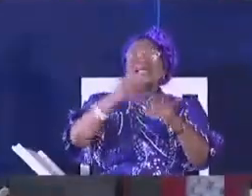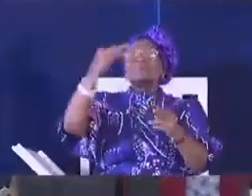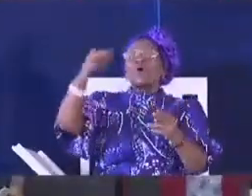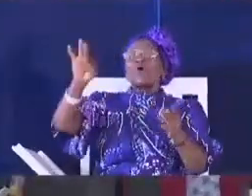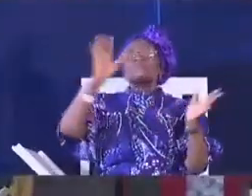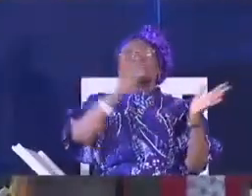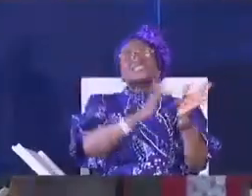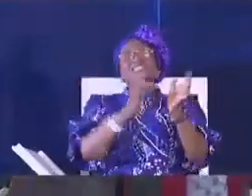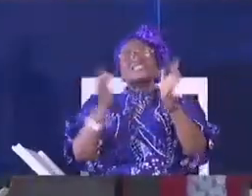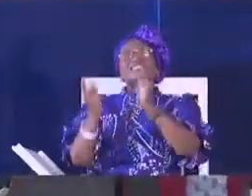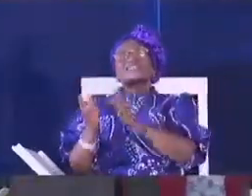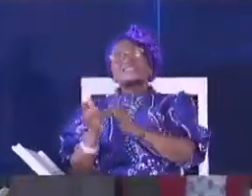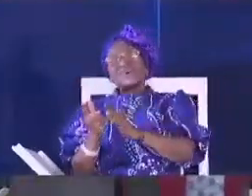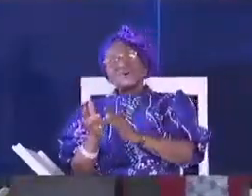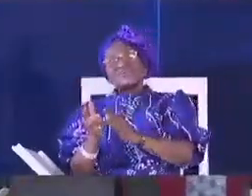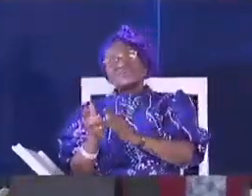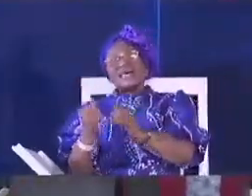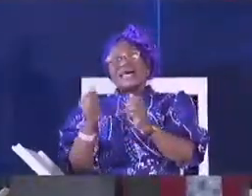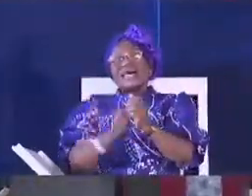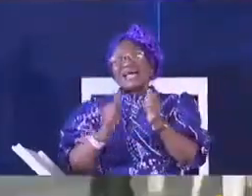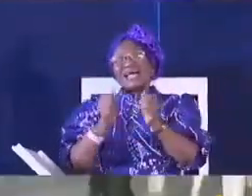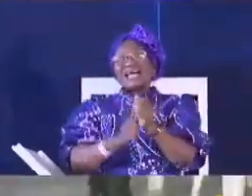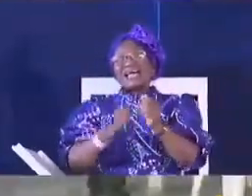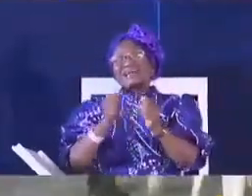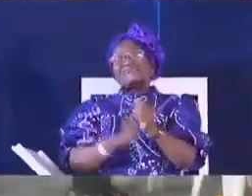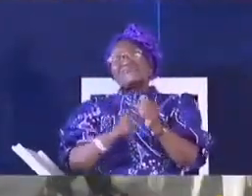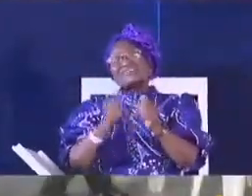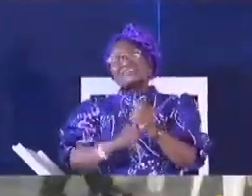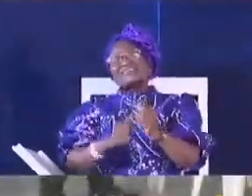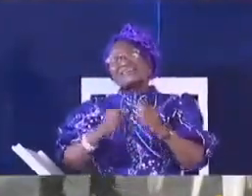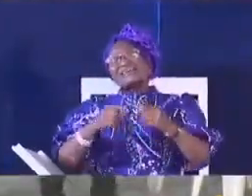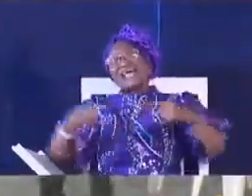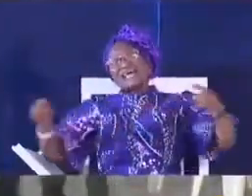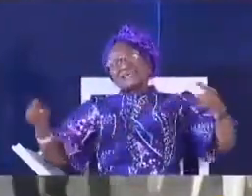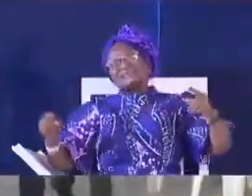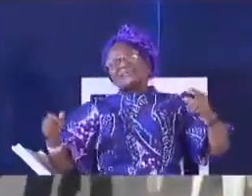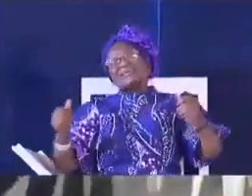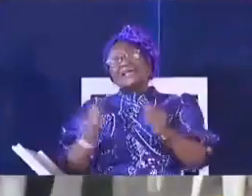every Jordan blocking my path,